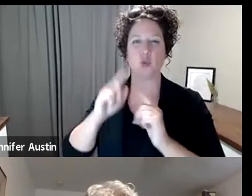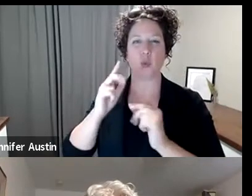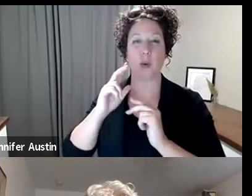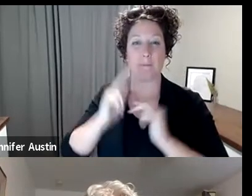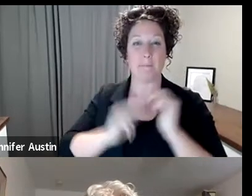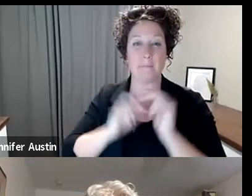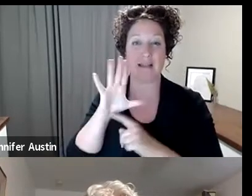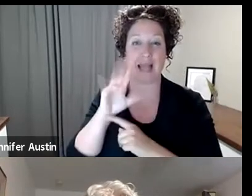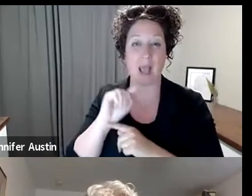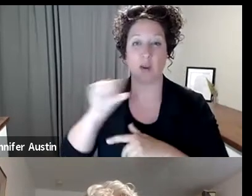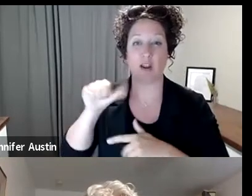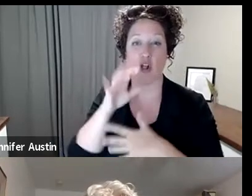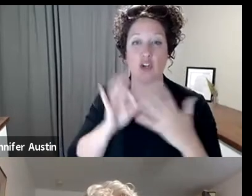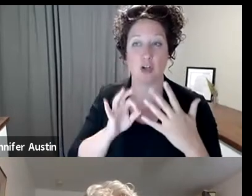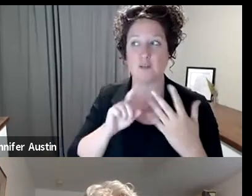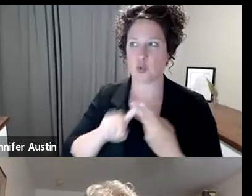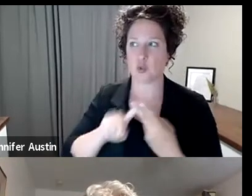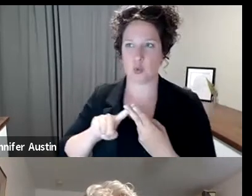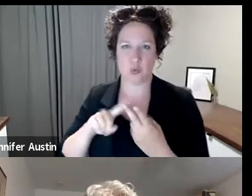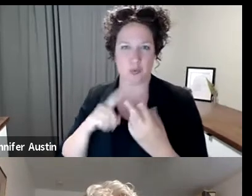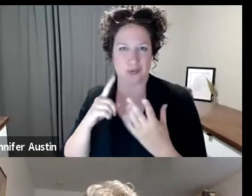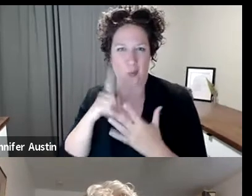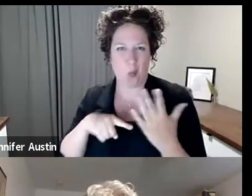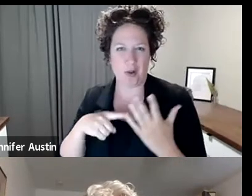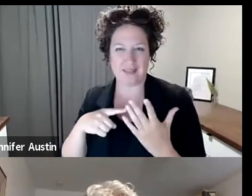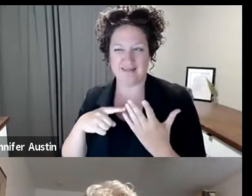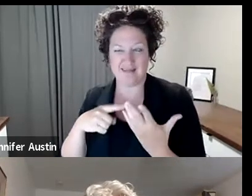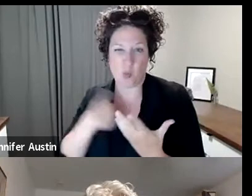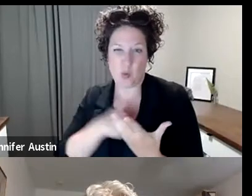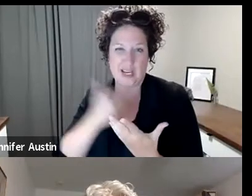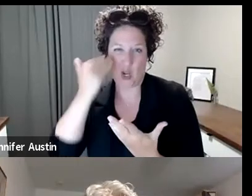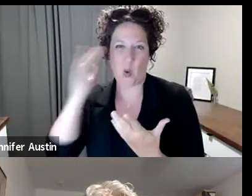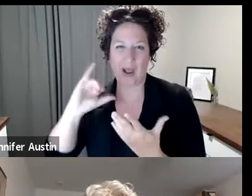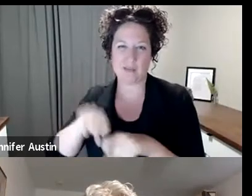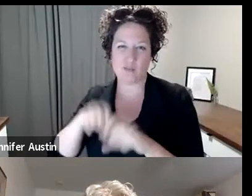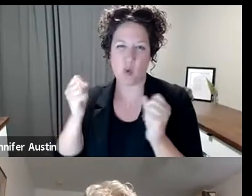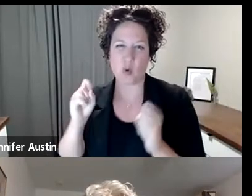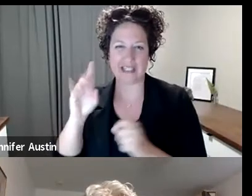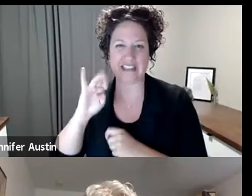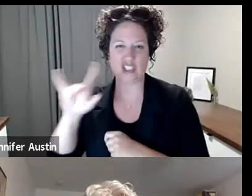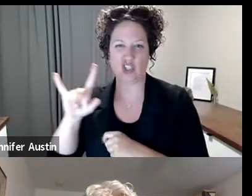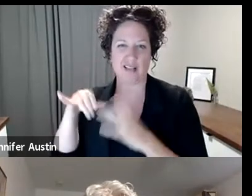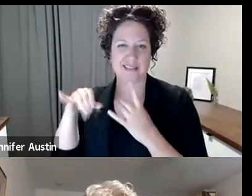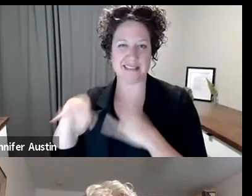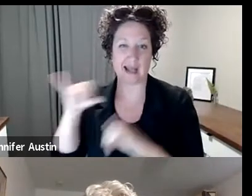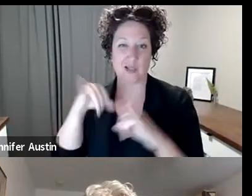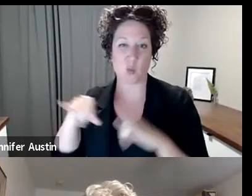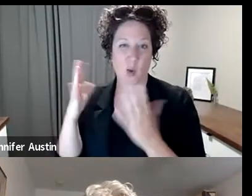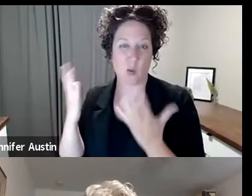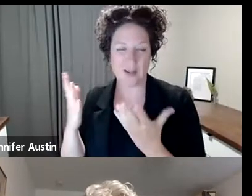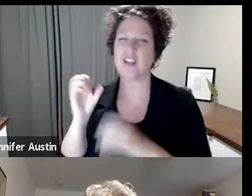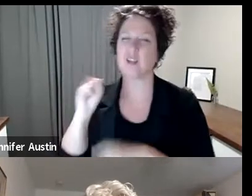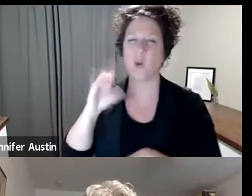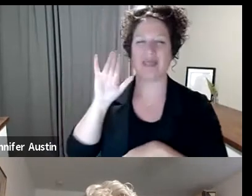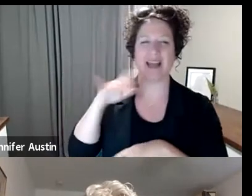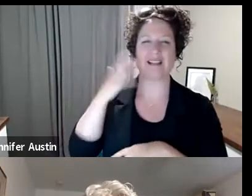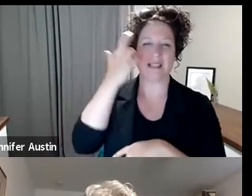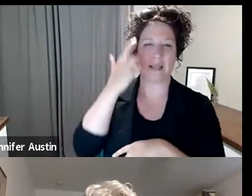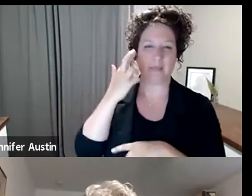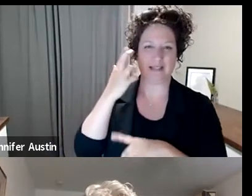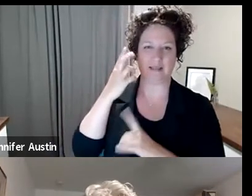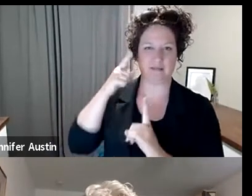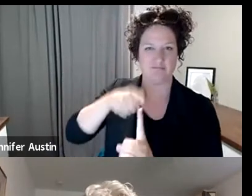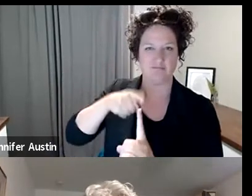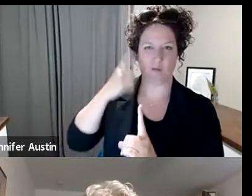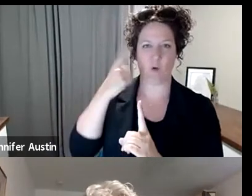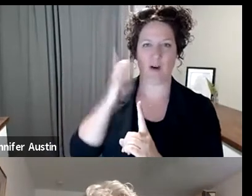alternative to what has become a pretty broken digital status quo. And so that is the impetus for the work that